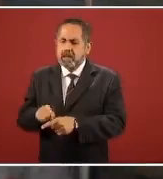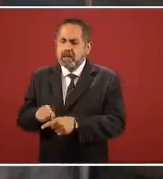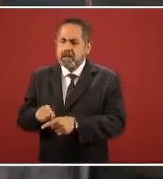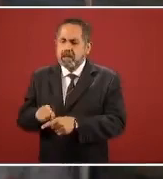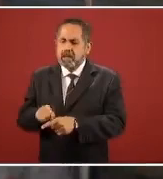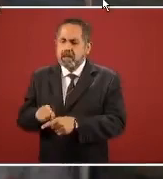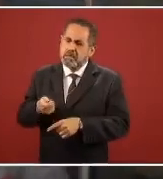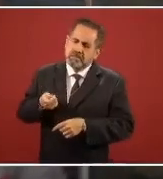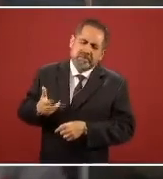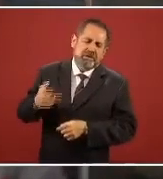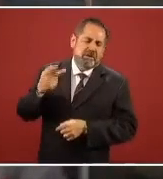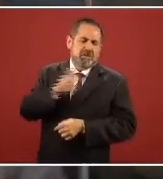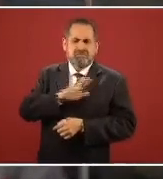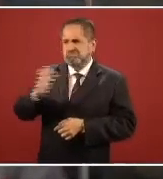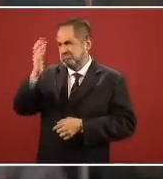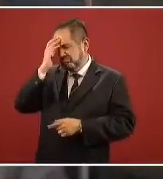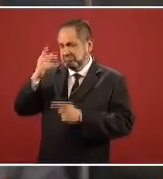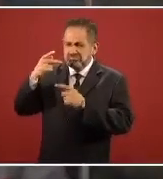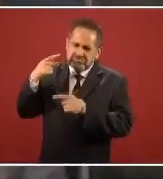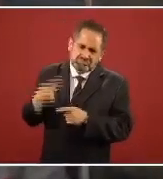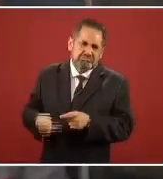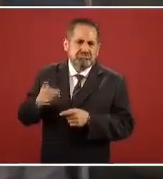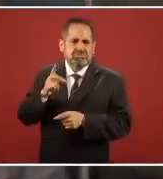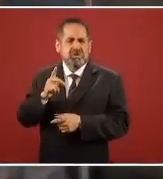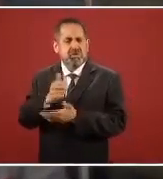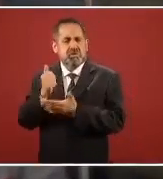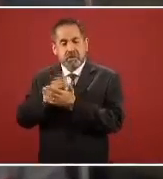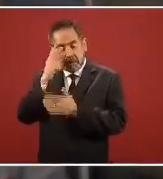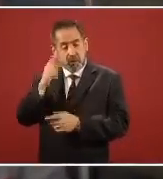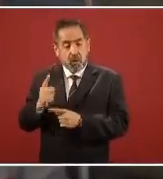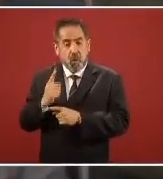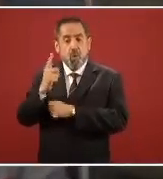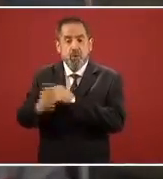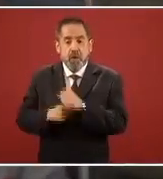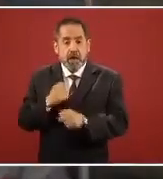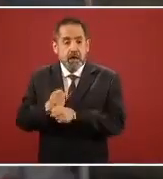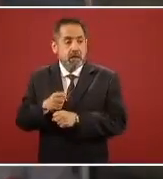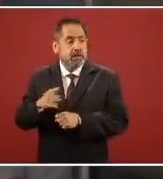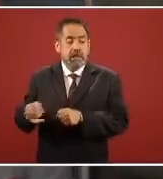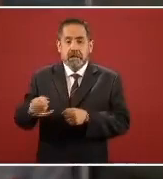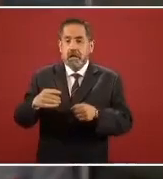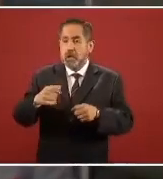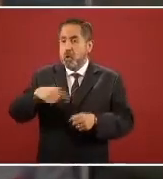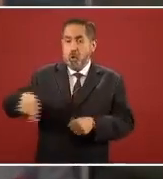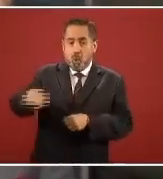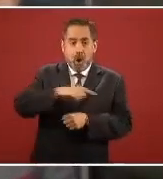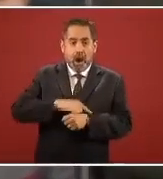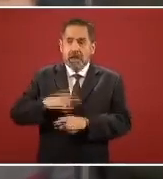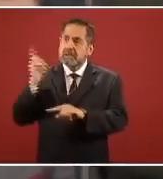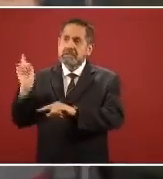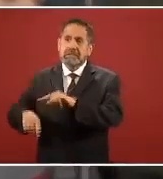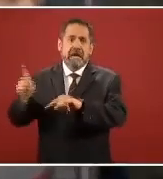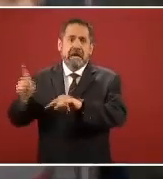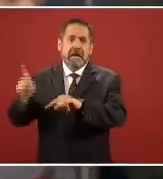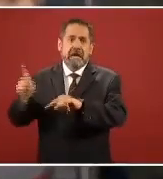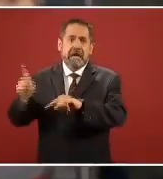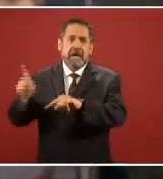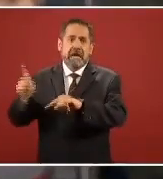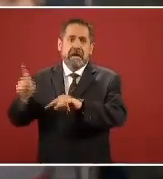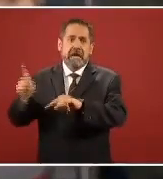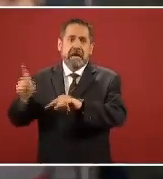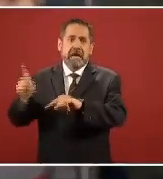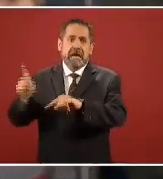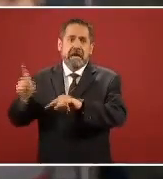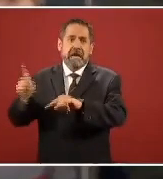that said. De la Ciudad de México. Sin embargo, un año después, les fueron destruidas sus canchas en el Jardín Balbuena, presidente.